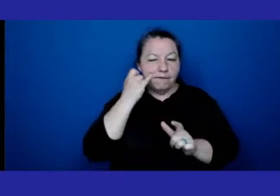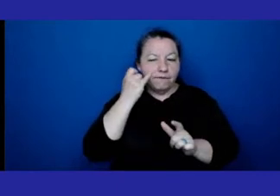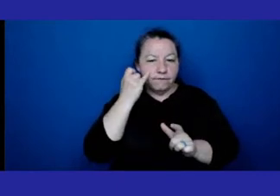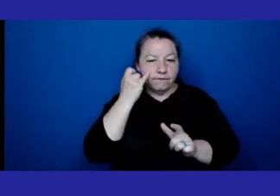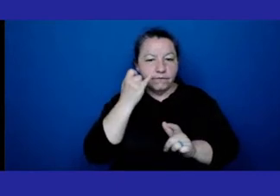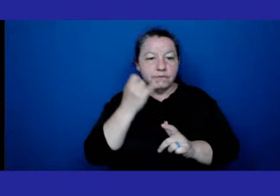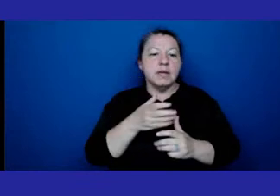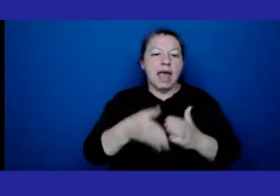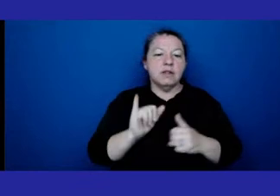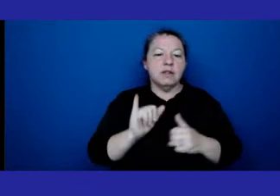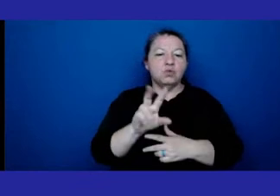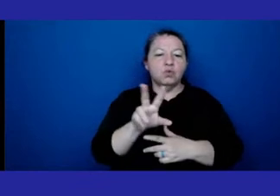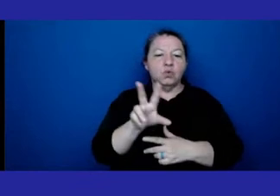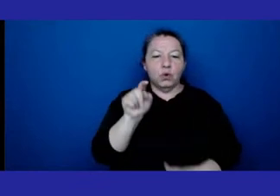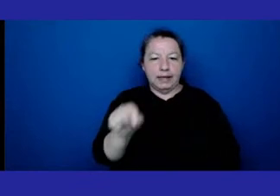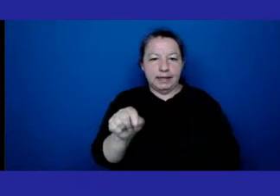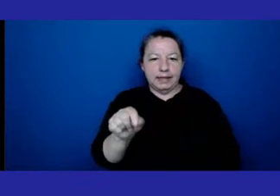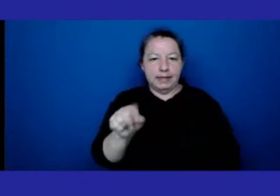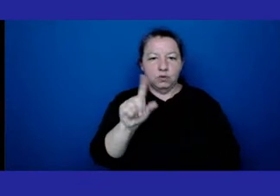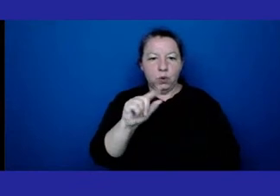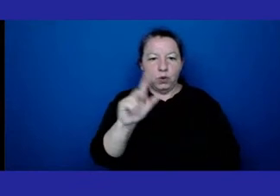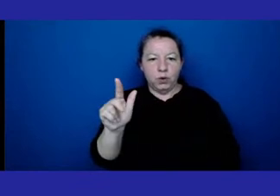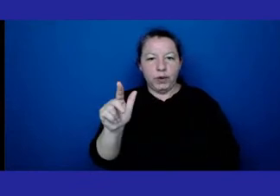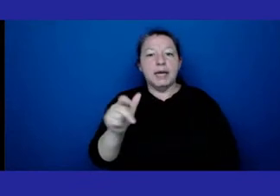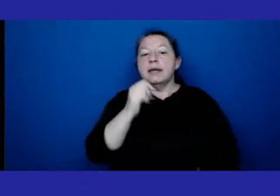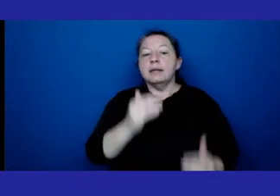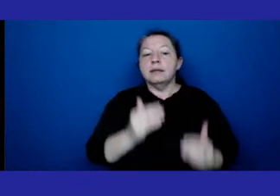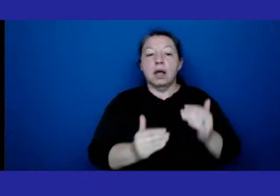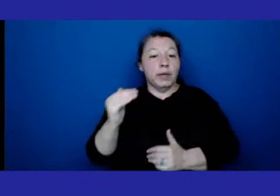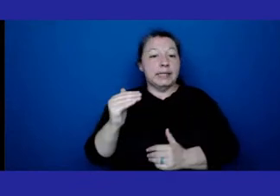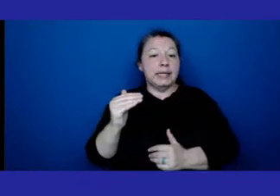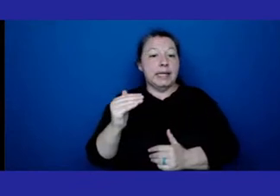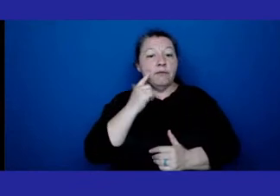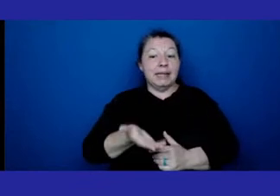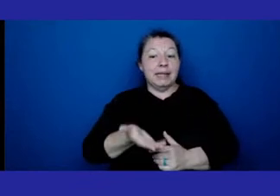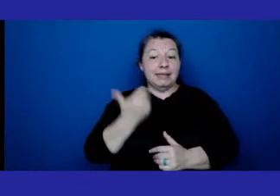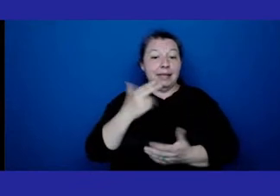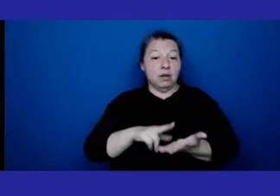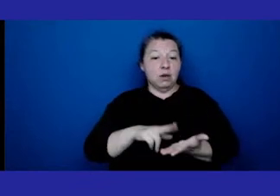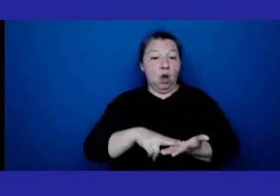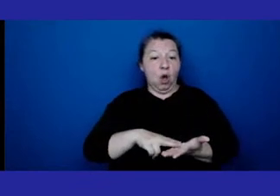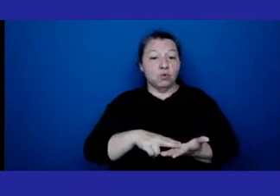30th. The not to exceed on the existing contract is